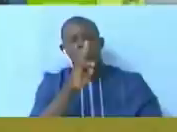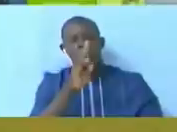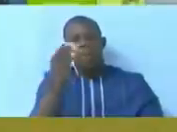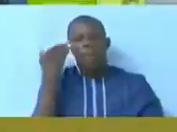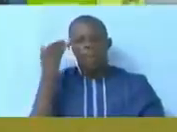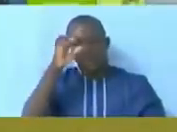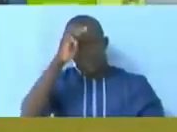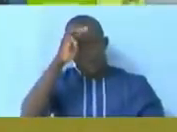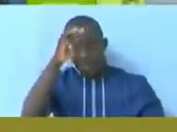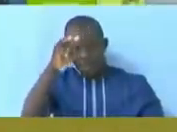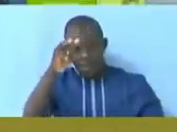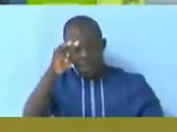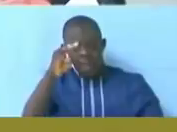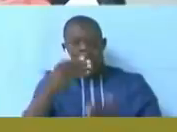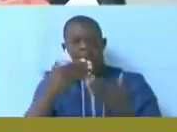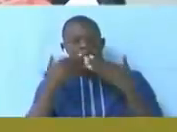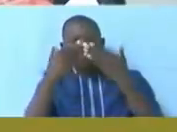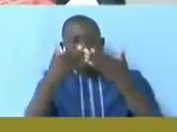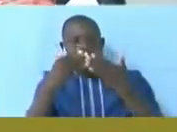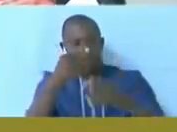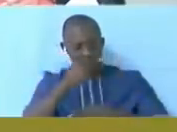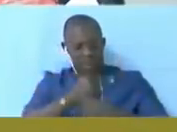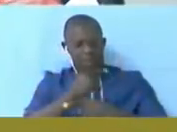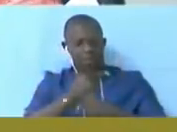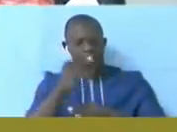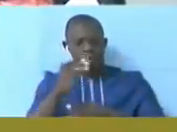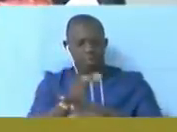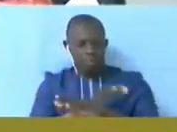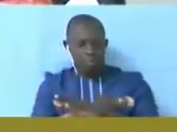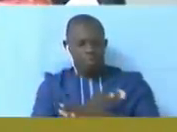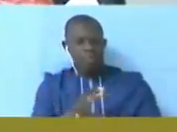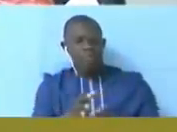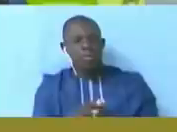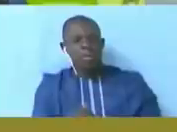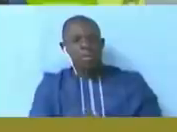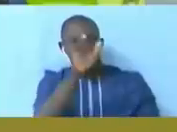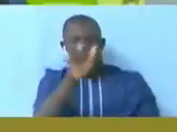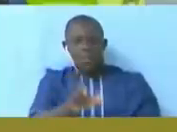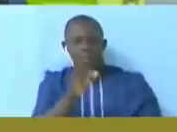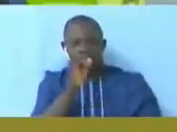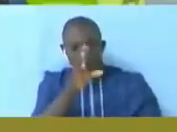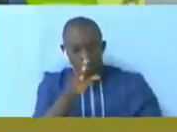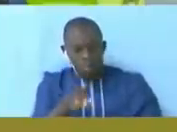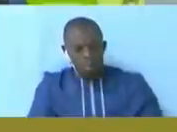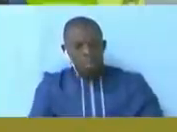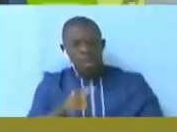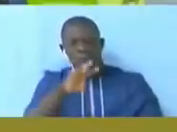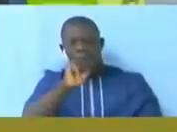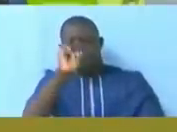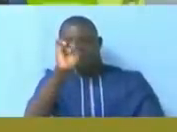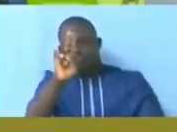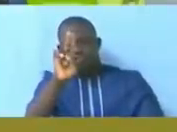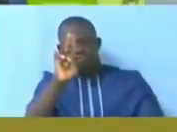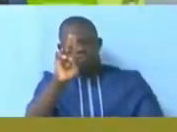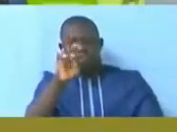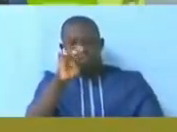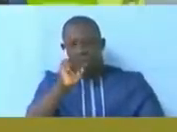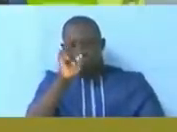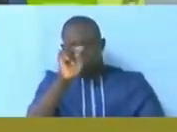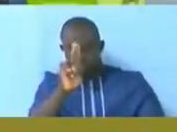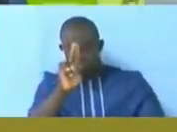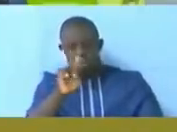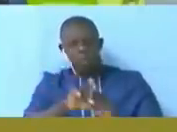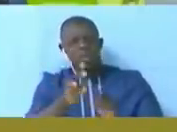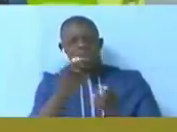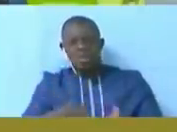of information. And neneketa minister tijang memmarta kibaro lula. And he said the European Union Shayedi Afia has been